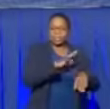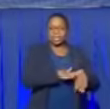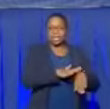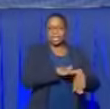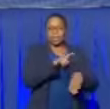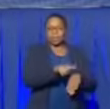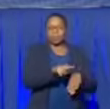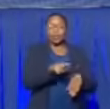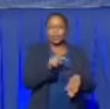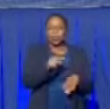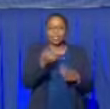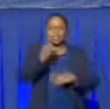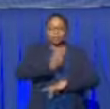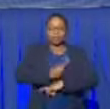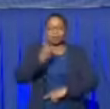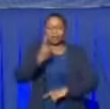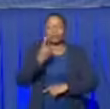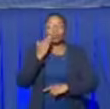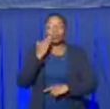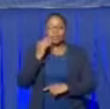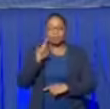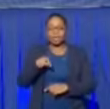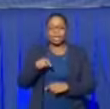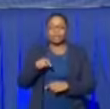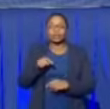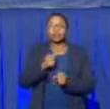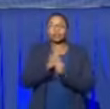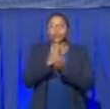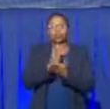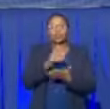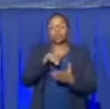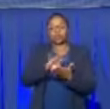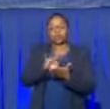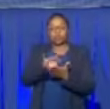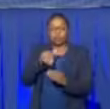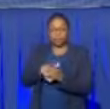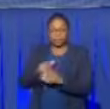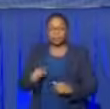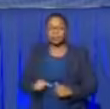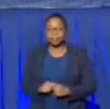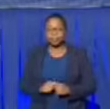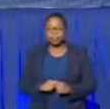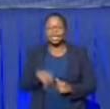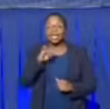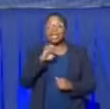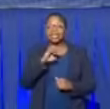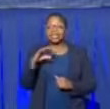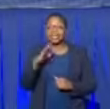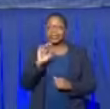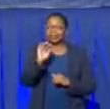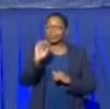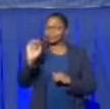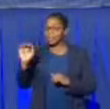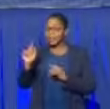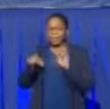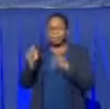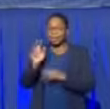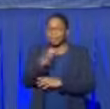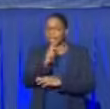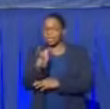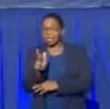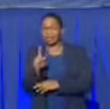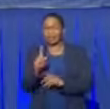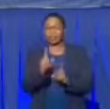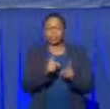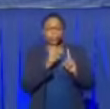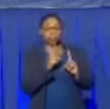voting day. The Commission strongly condemns threats to its staff and that no party nor any